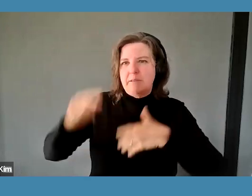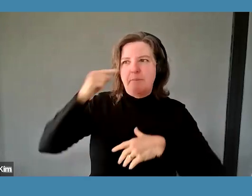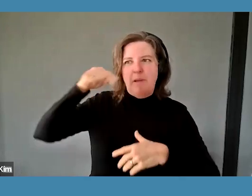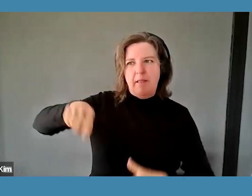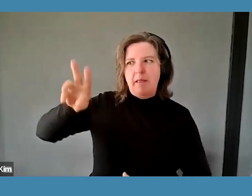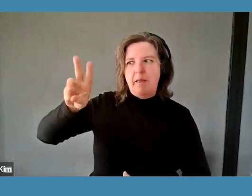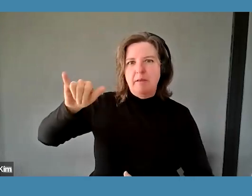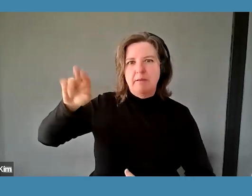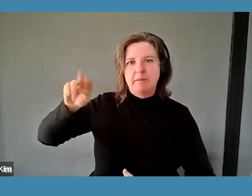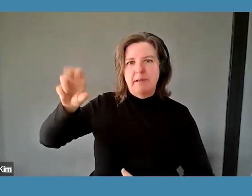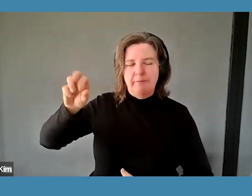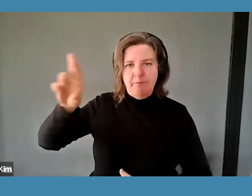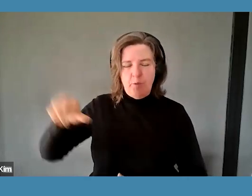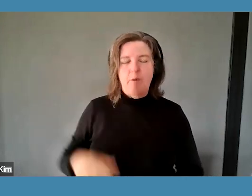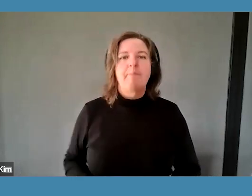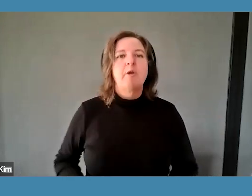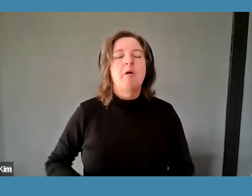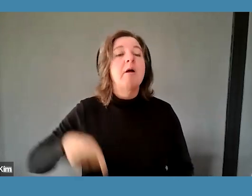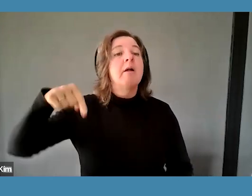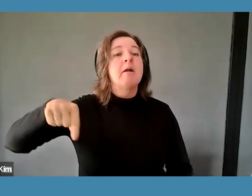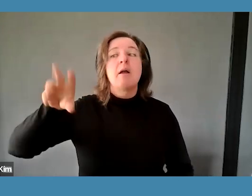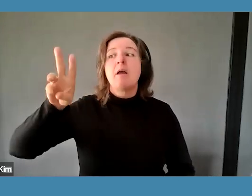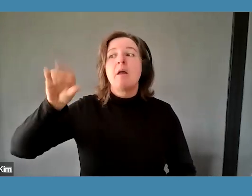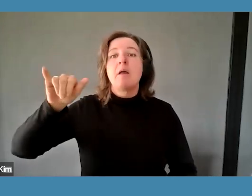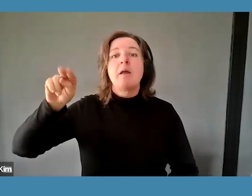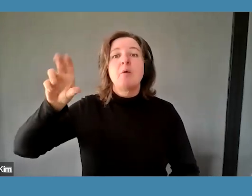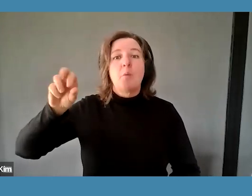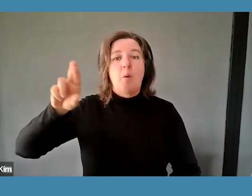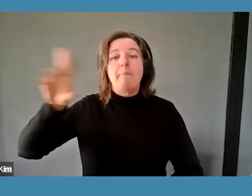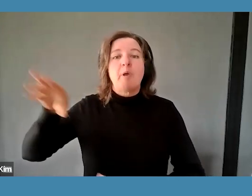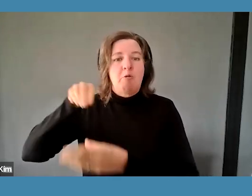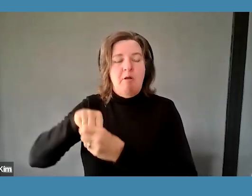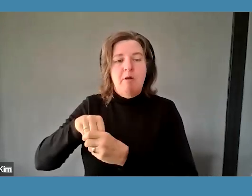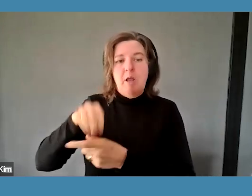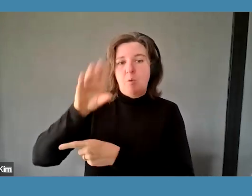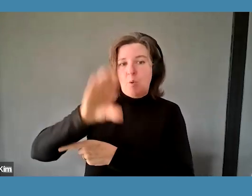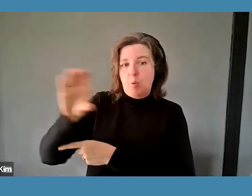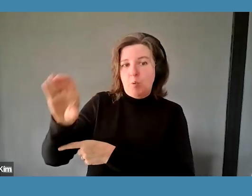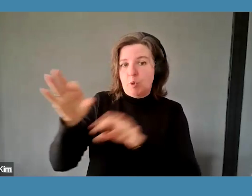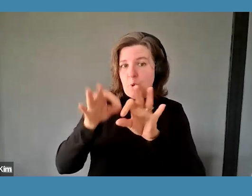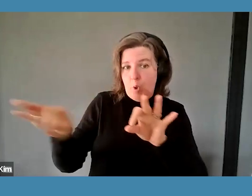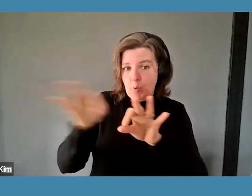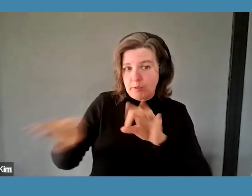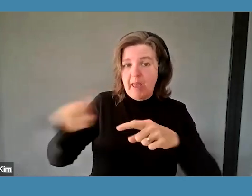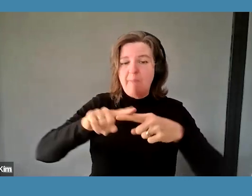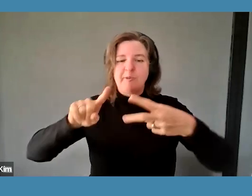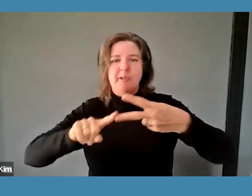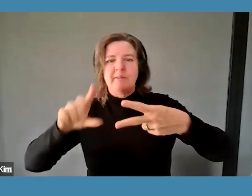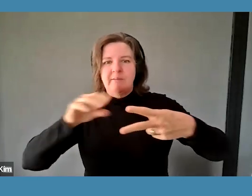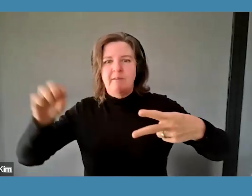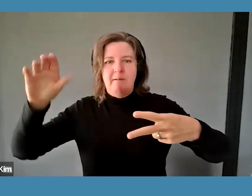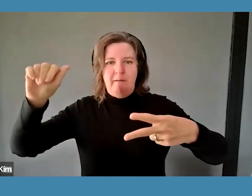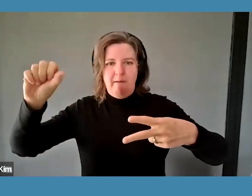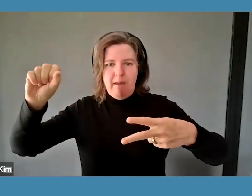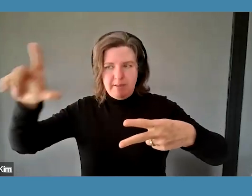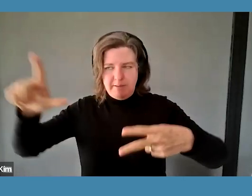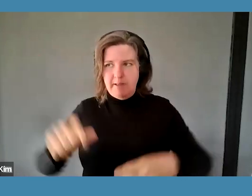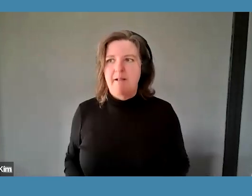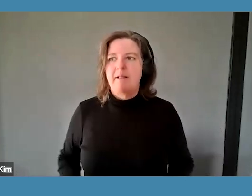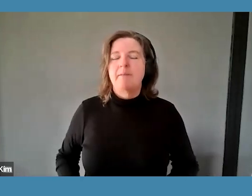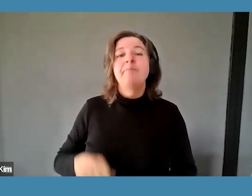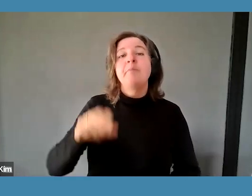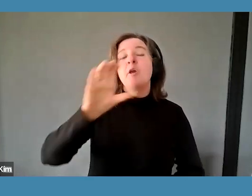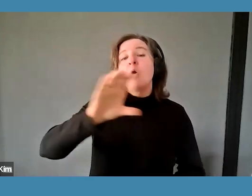Our webinar includes closed captions and American Sign Language. Closed captions are available at the bottom of your screen